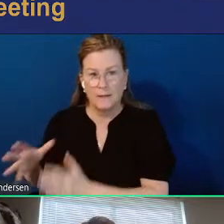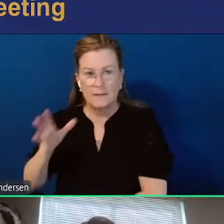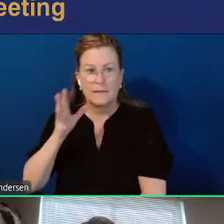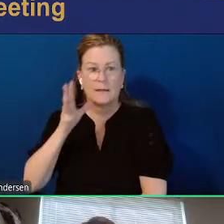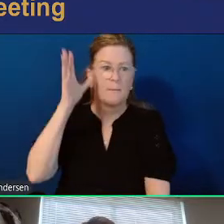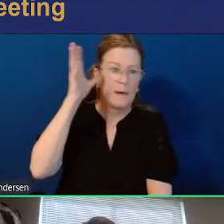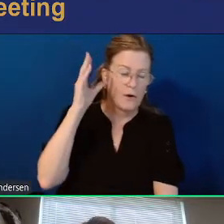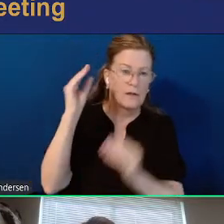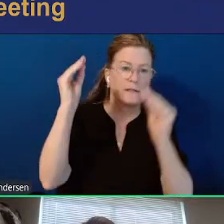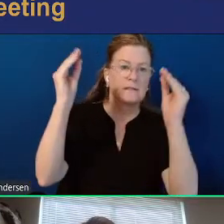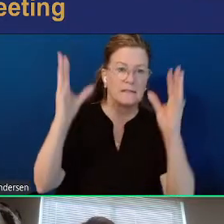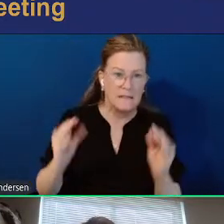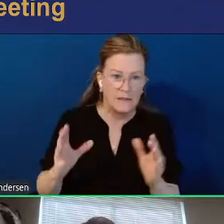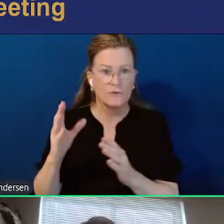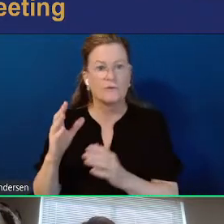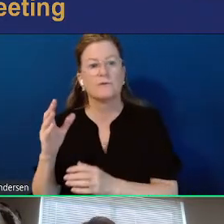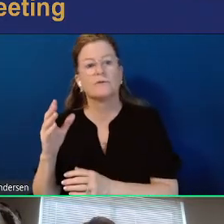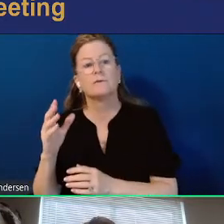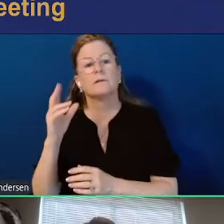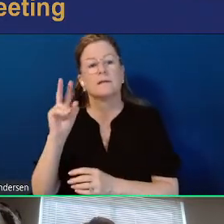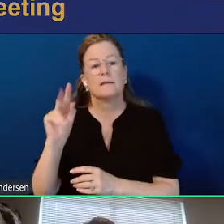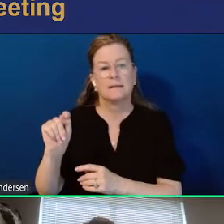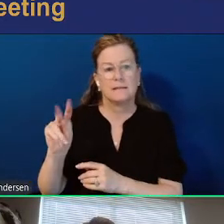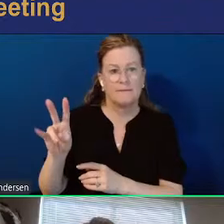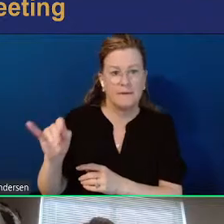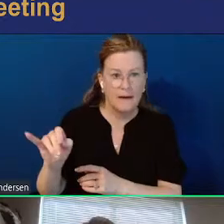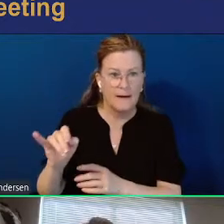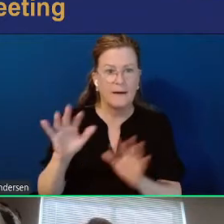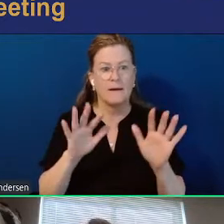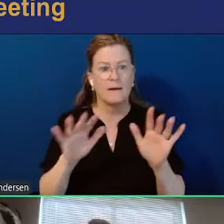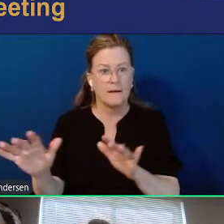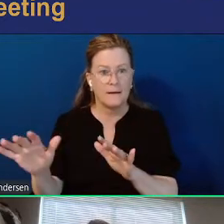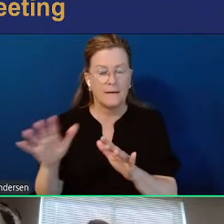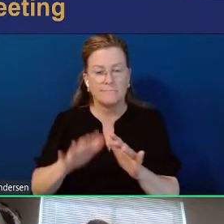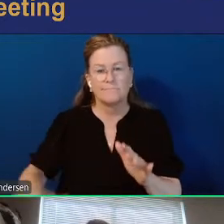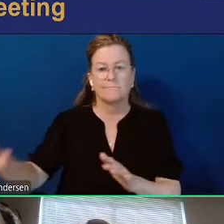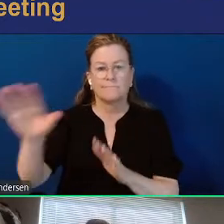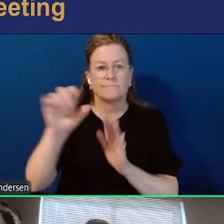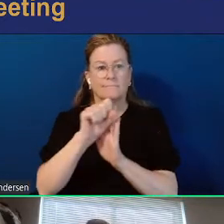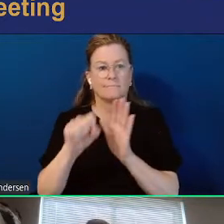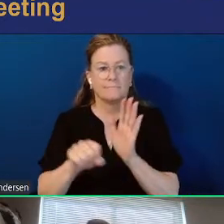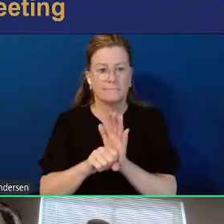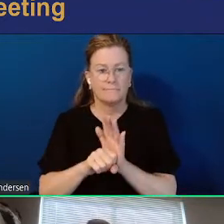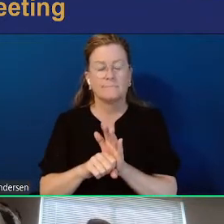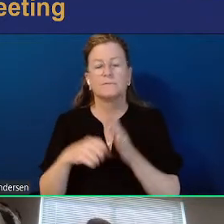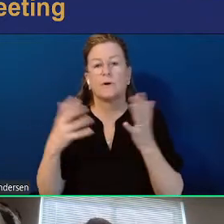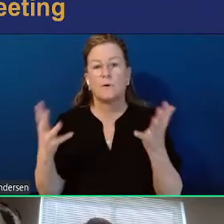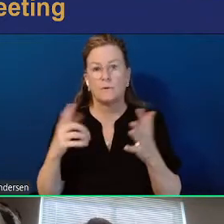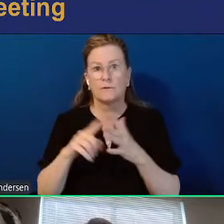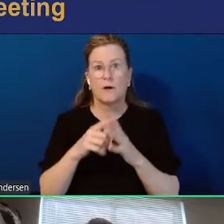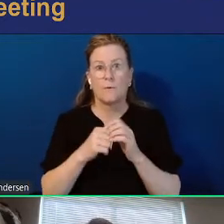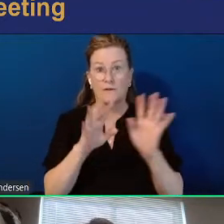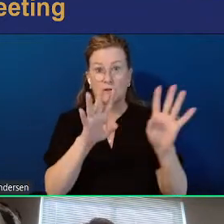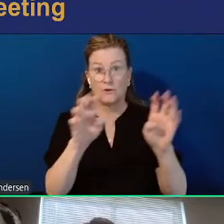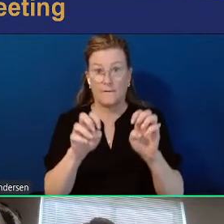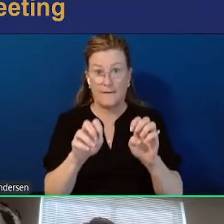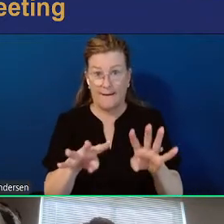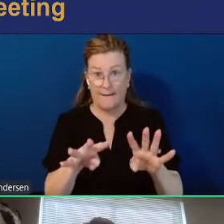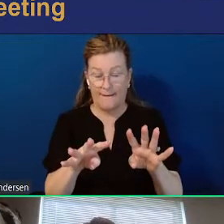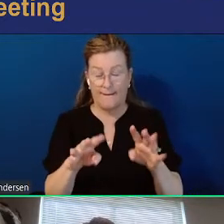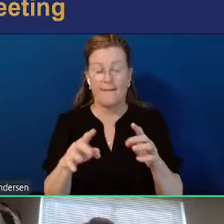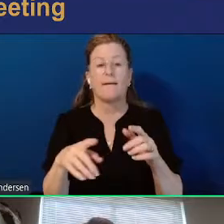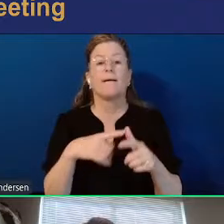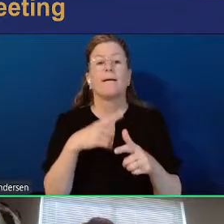educators, teachers of the visually impaired across the state of Utah. So we start with the survey. We